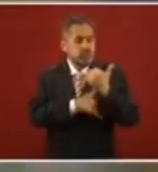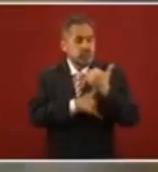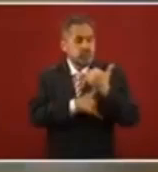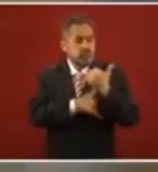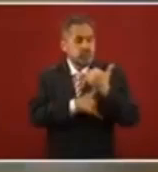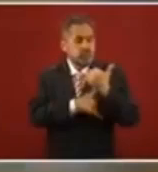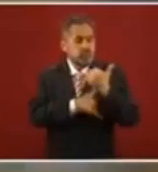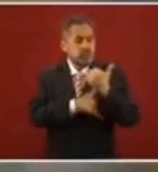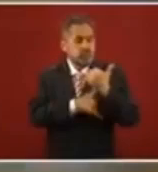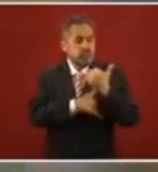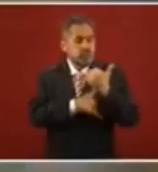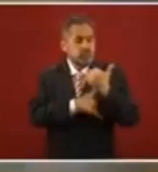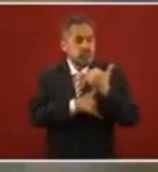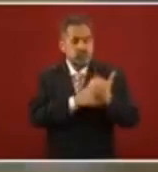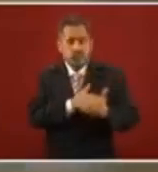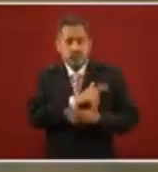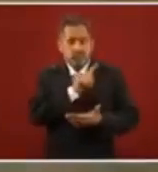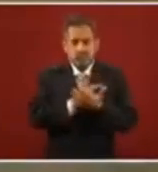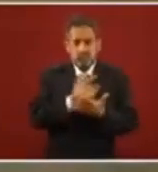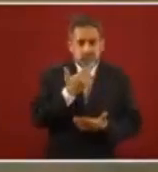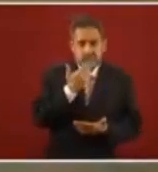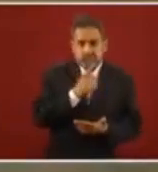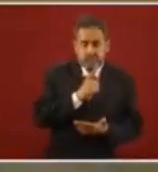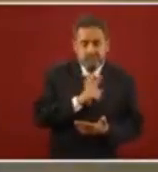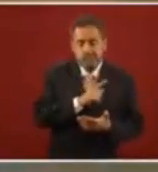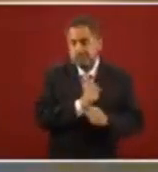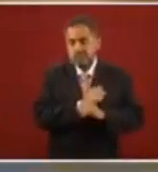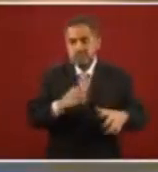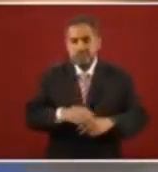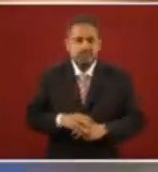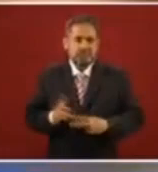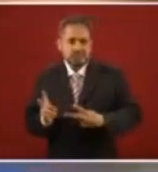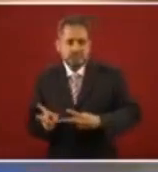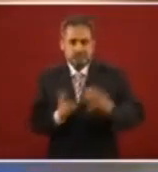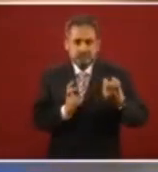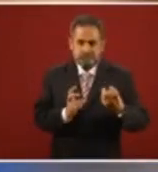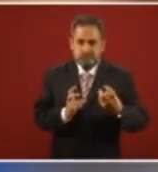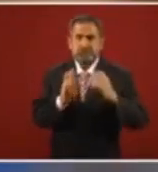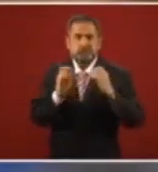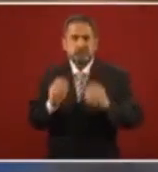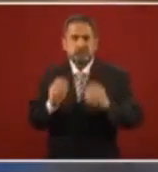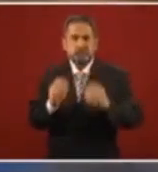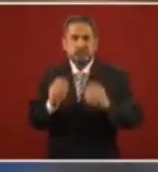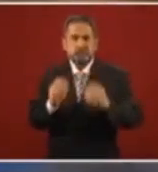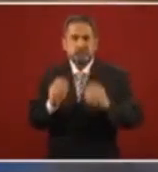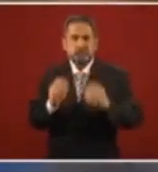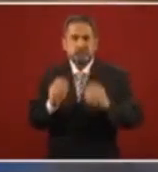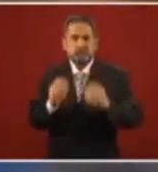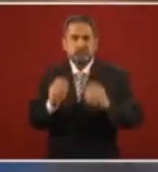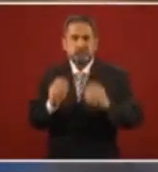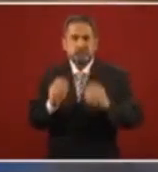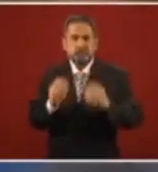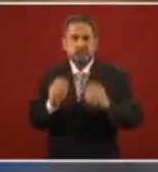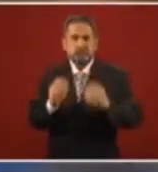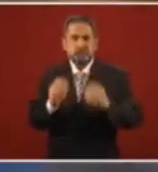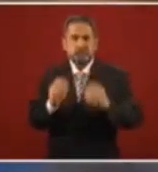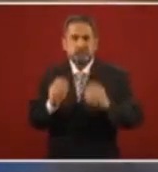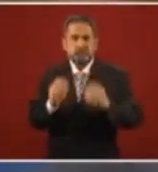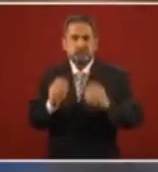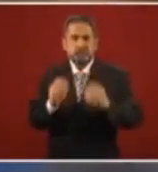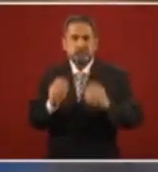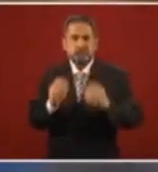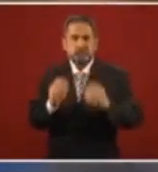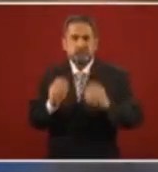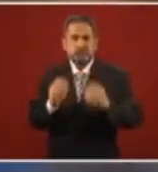...containers... ...and just store it... ...somewhere... ...su robo y comercialización... ...te pone en riesgo a ti... ...and... ...they say... ...the